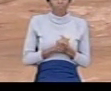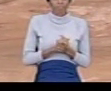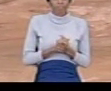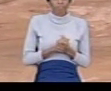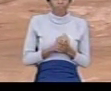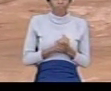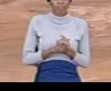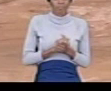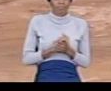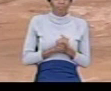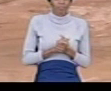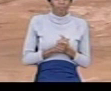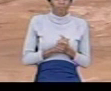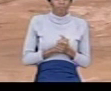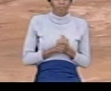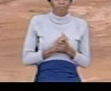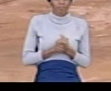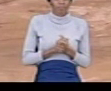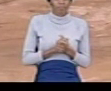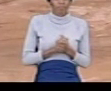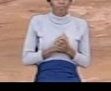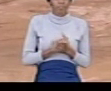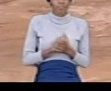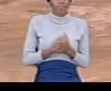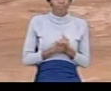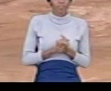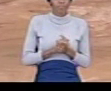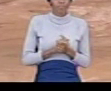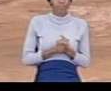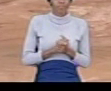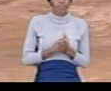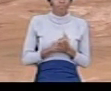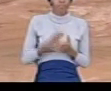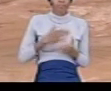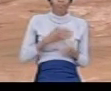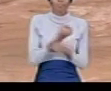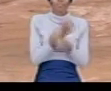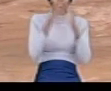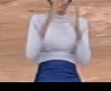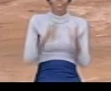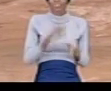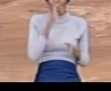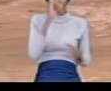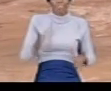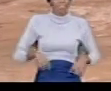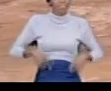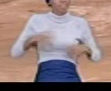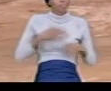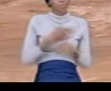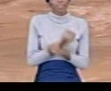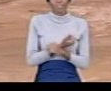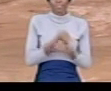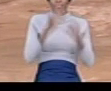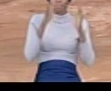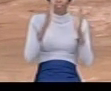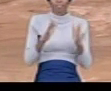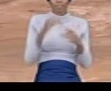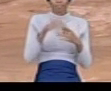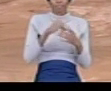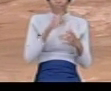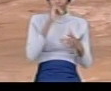Alive, alive, my Savior is alive. My Savior is alive,